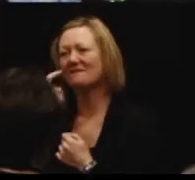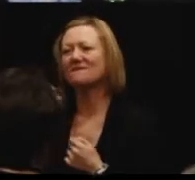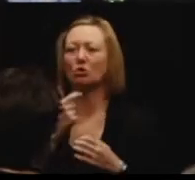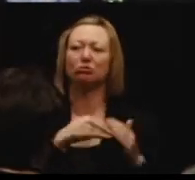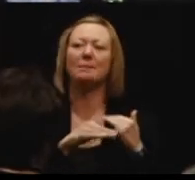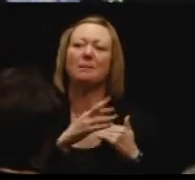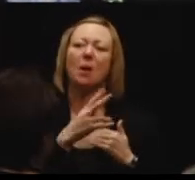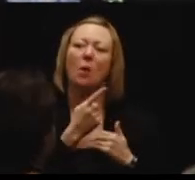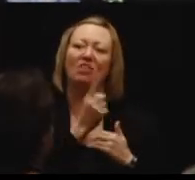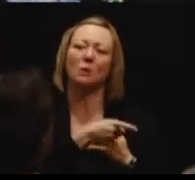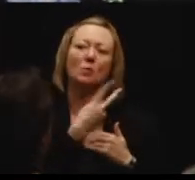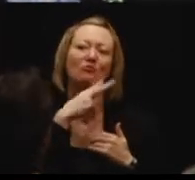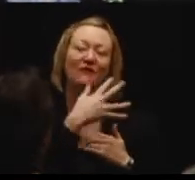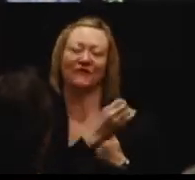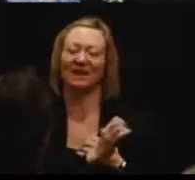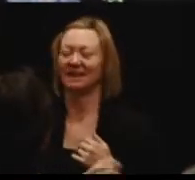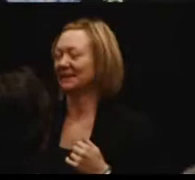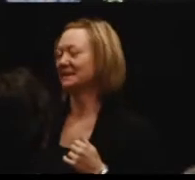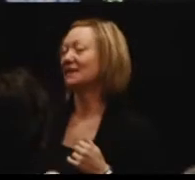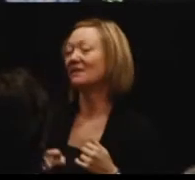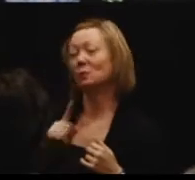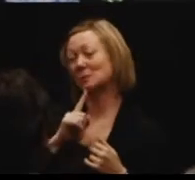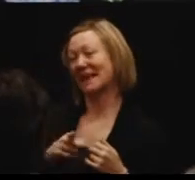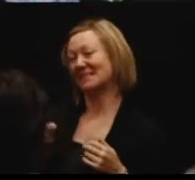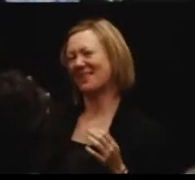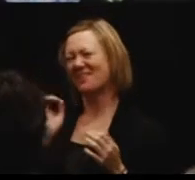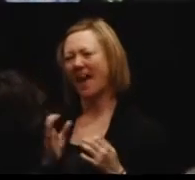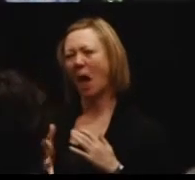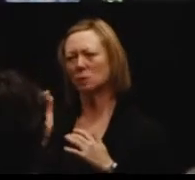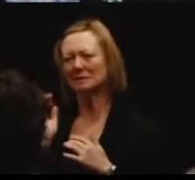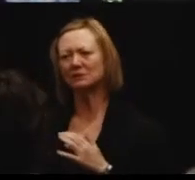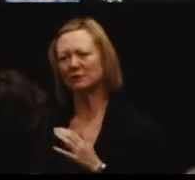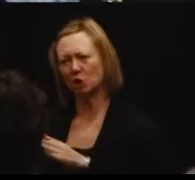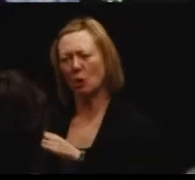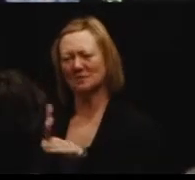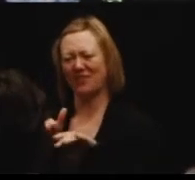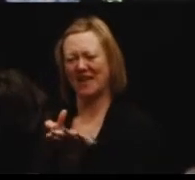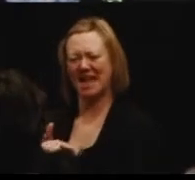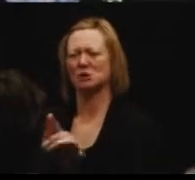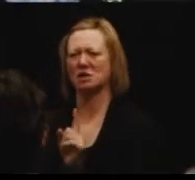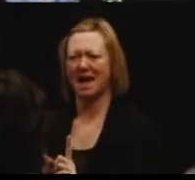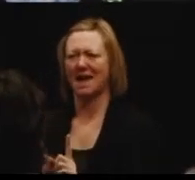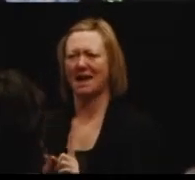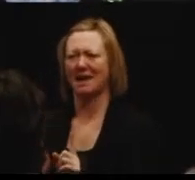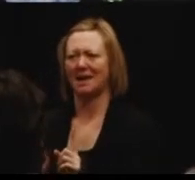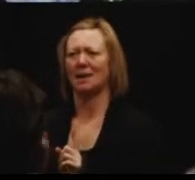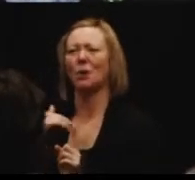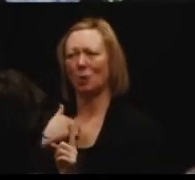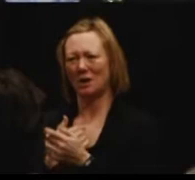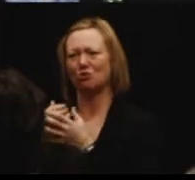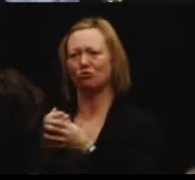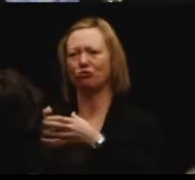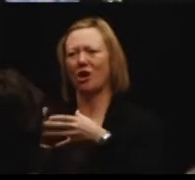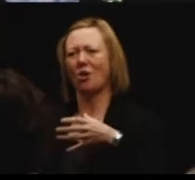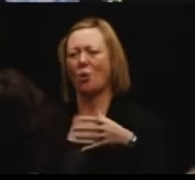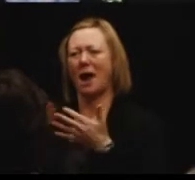TradeMe. But if you said there's thousands of jobs that are there today, and what we're doing is we need to grow the number